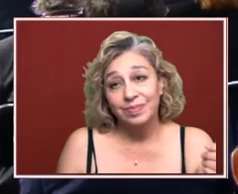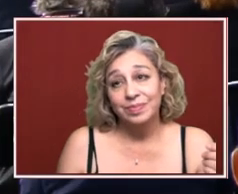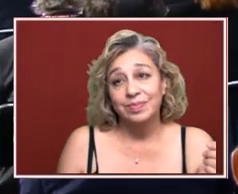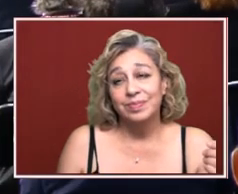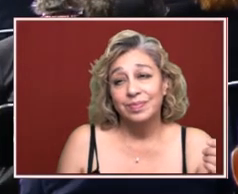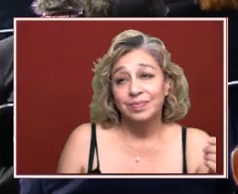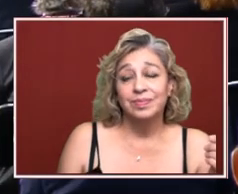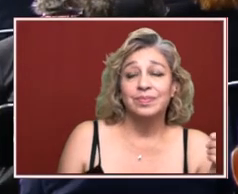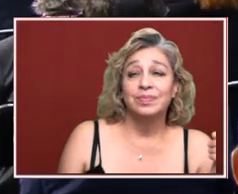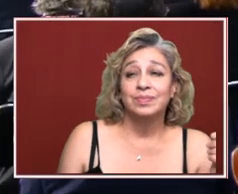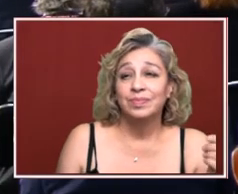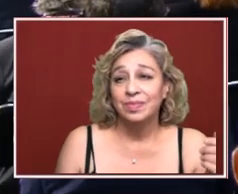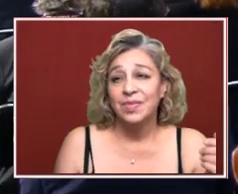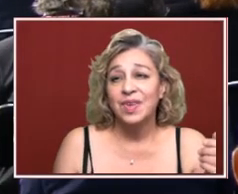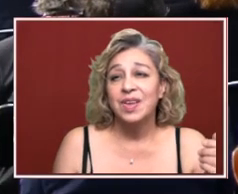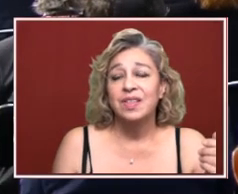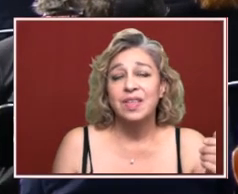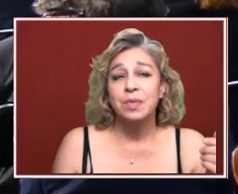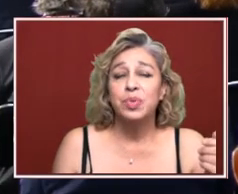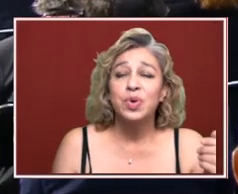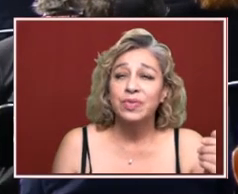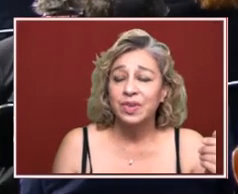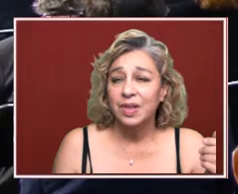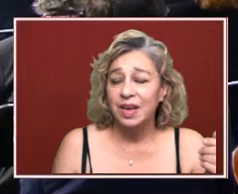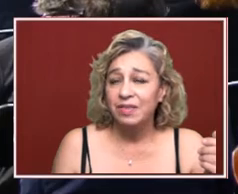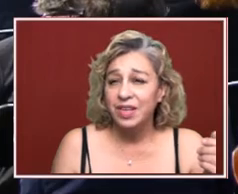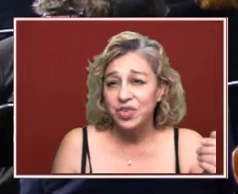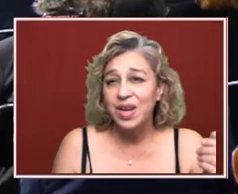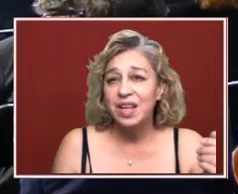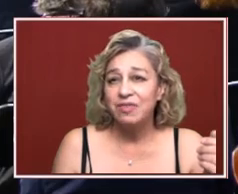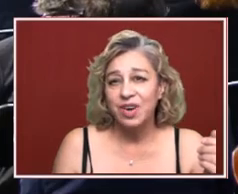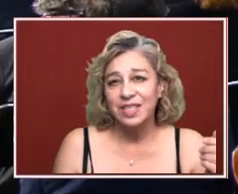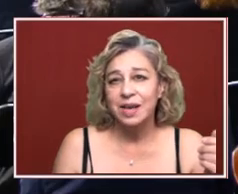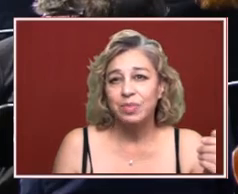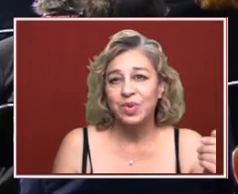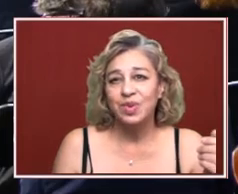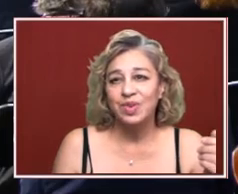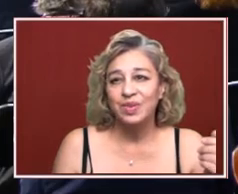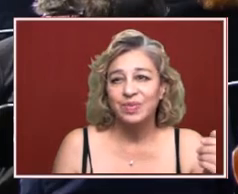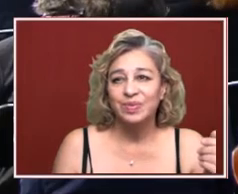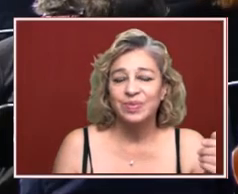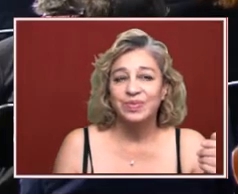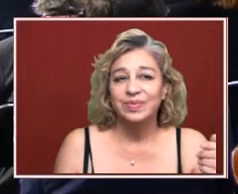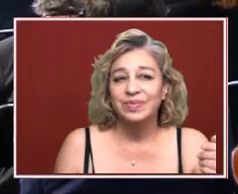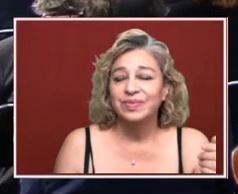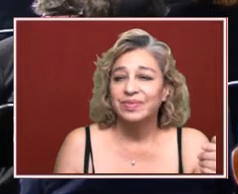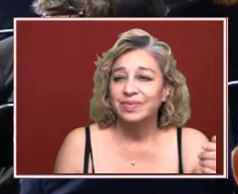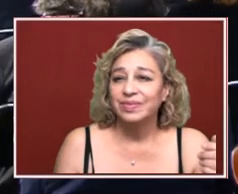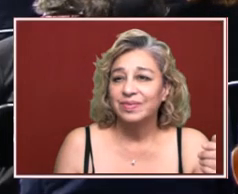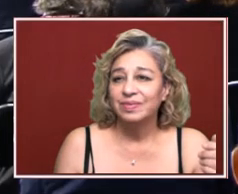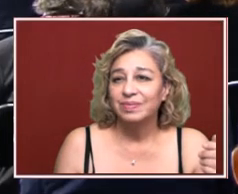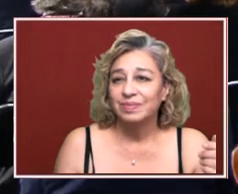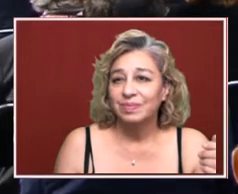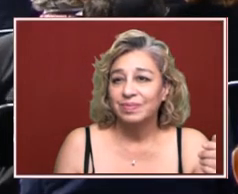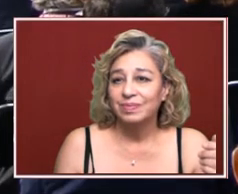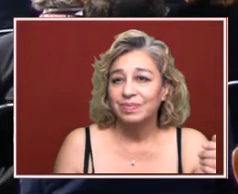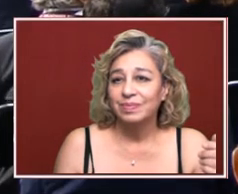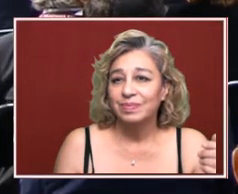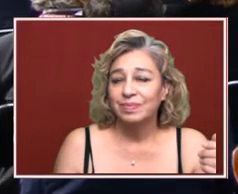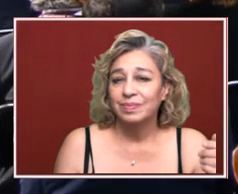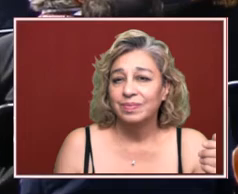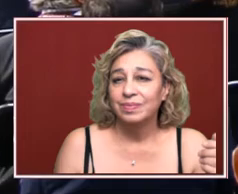aprobación del tratado. The approval of the treaty, for example. Y aquí quiero hacer